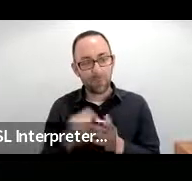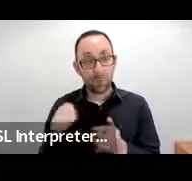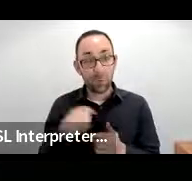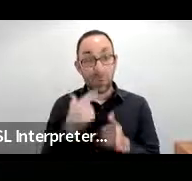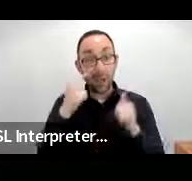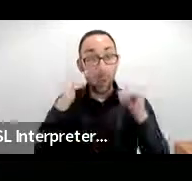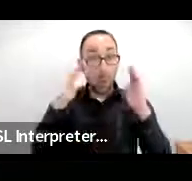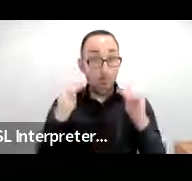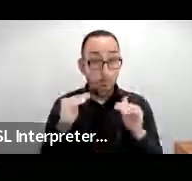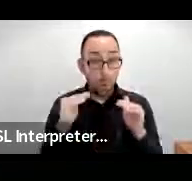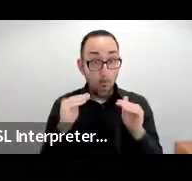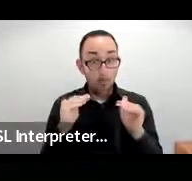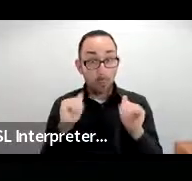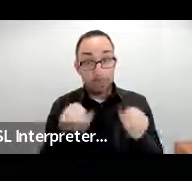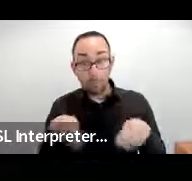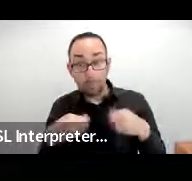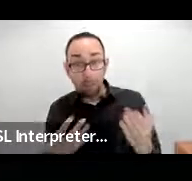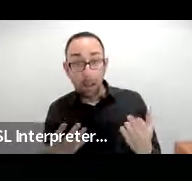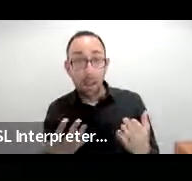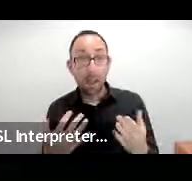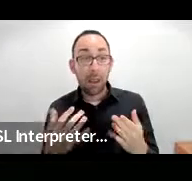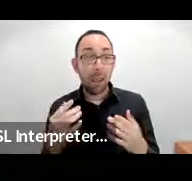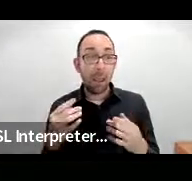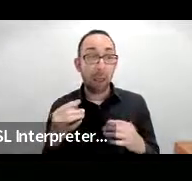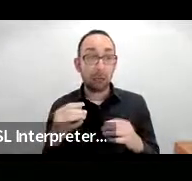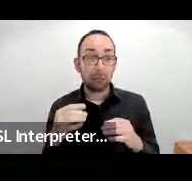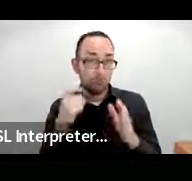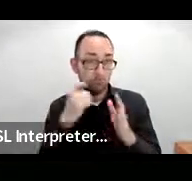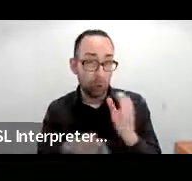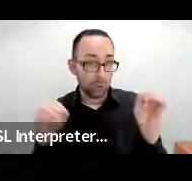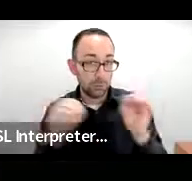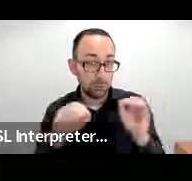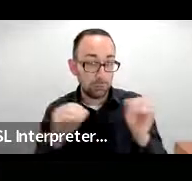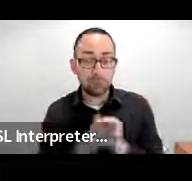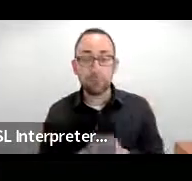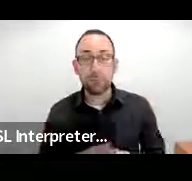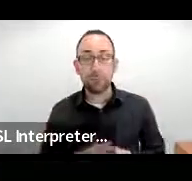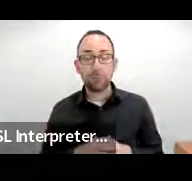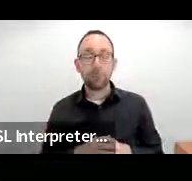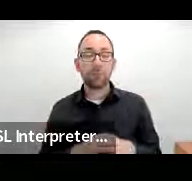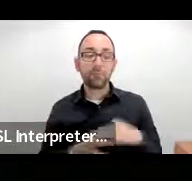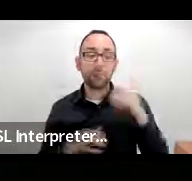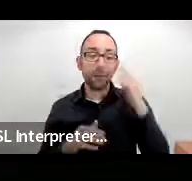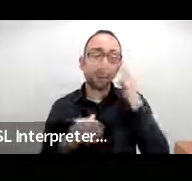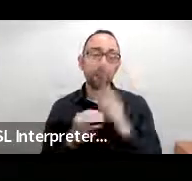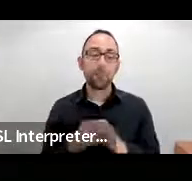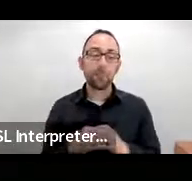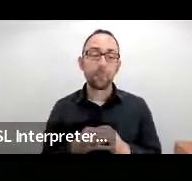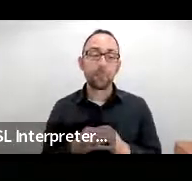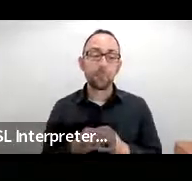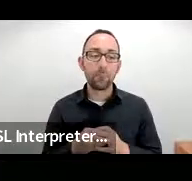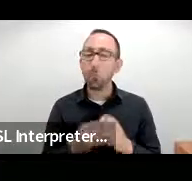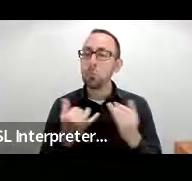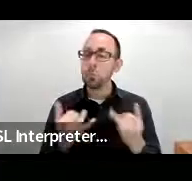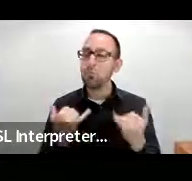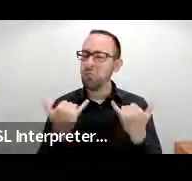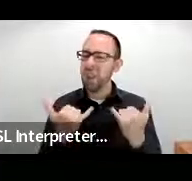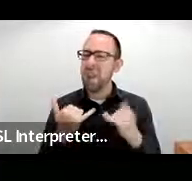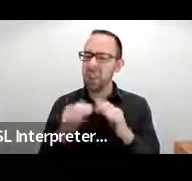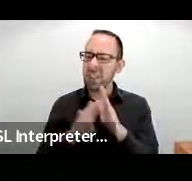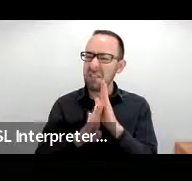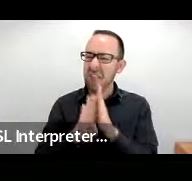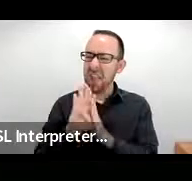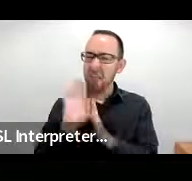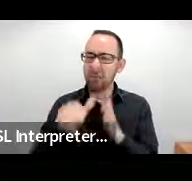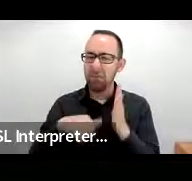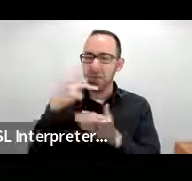get some more for non-fee based programs. But we are developing that program right